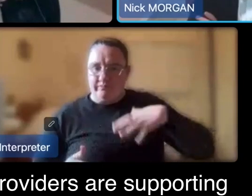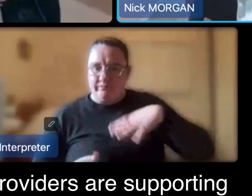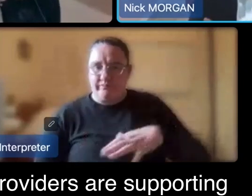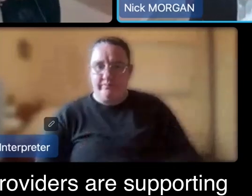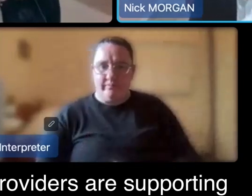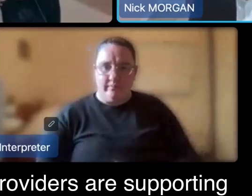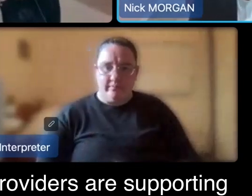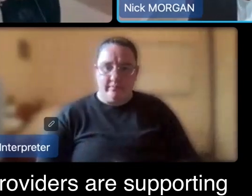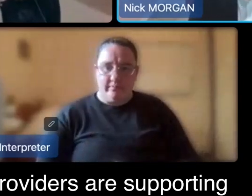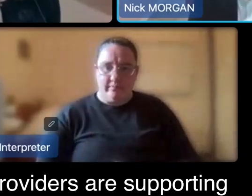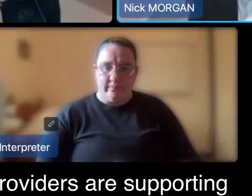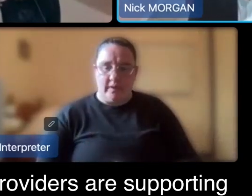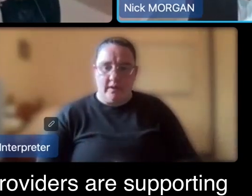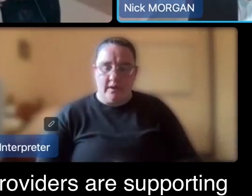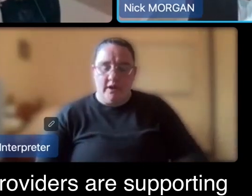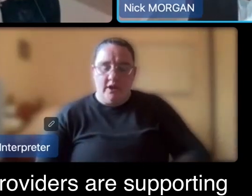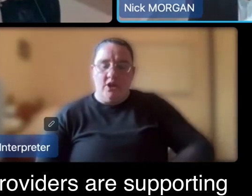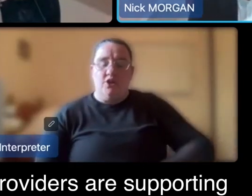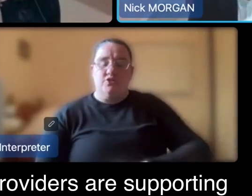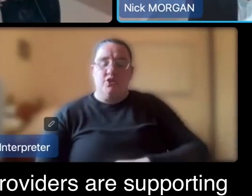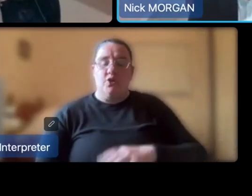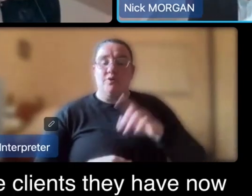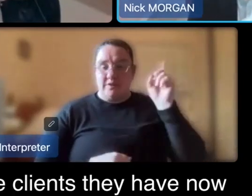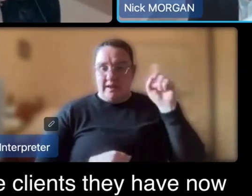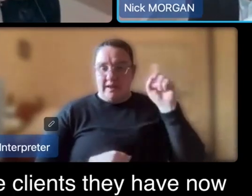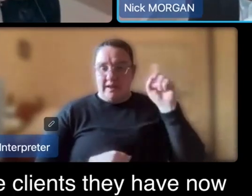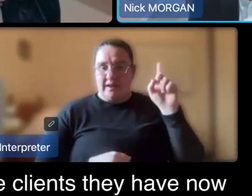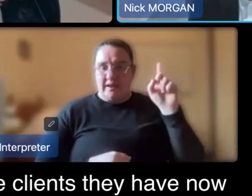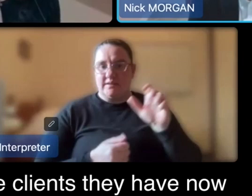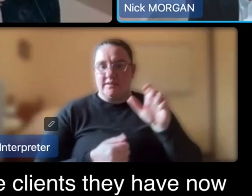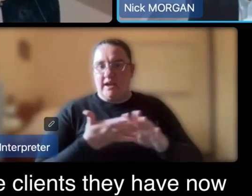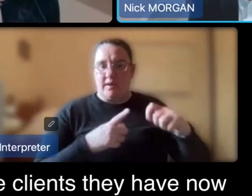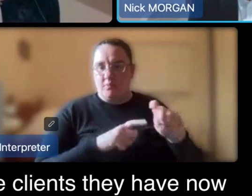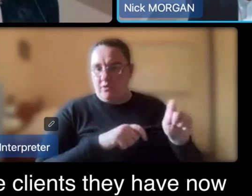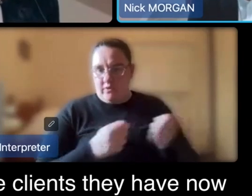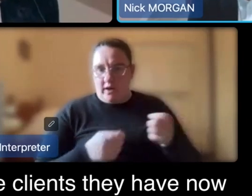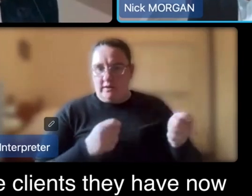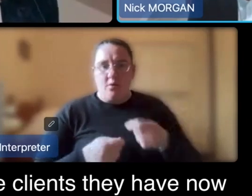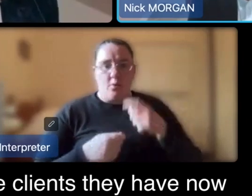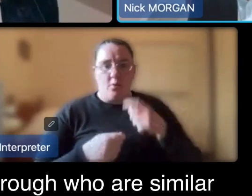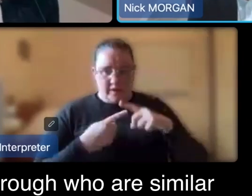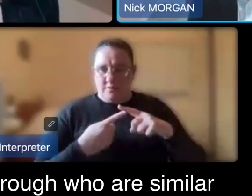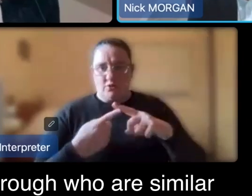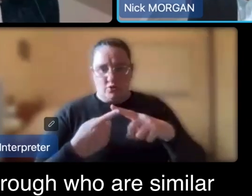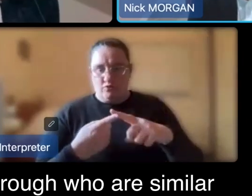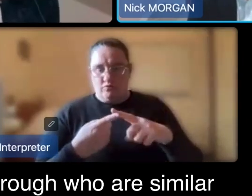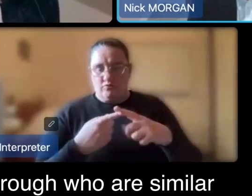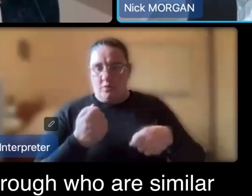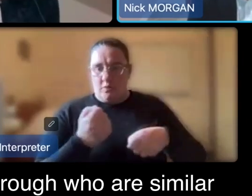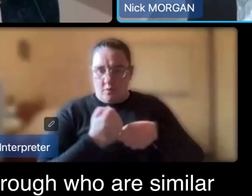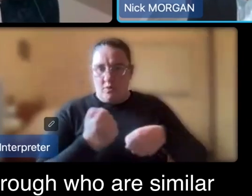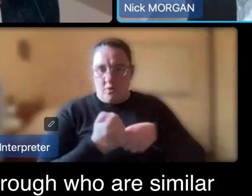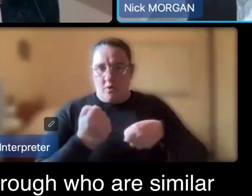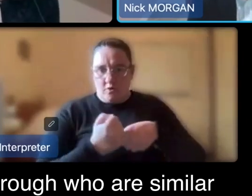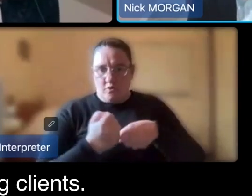today's CHSP providers are supporting will continue to be the same clients they have now, and new clients coming